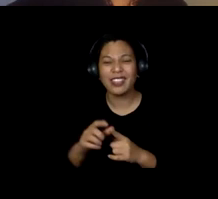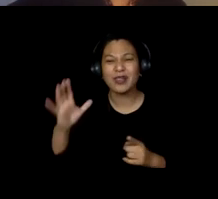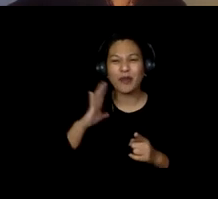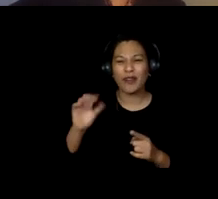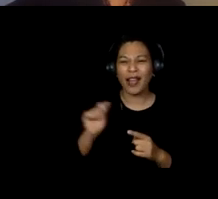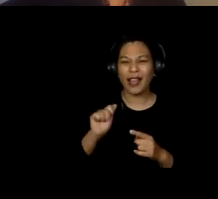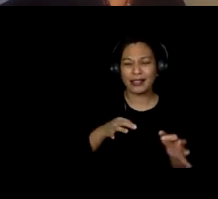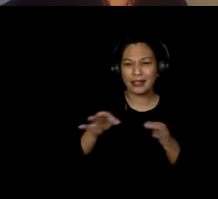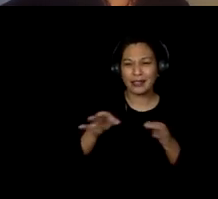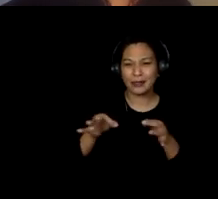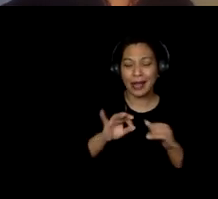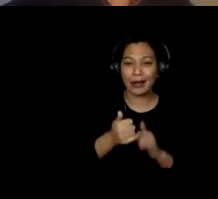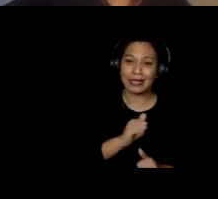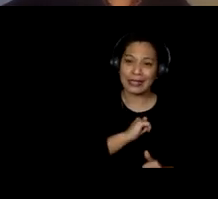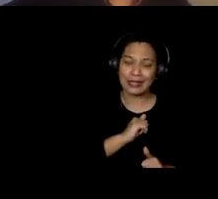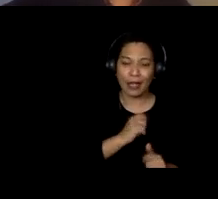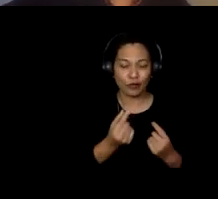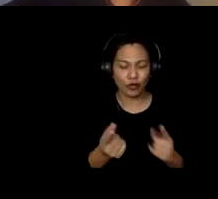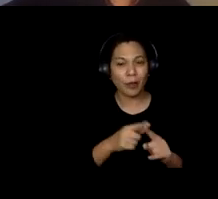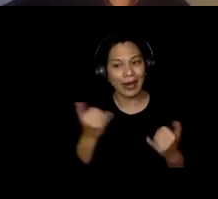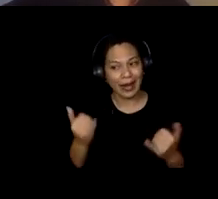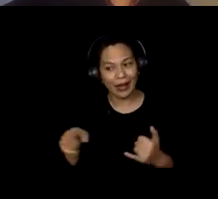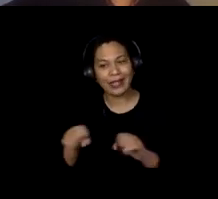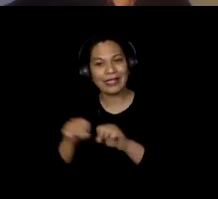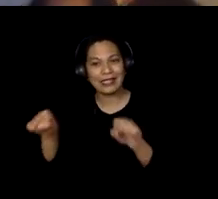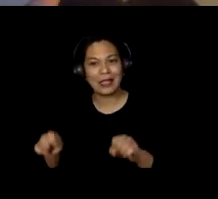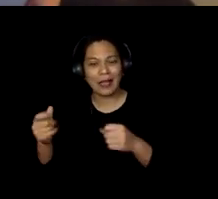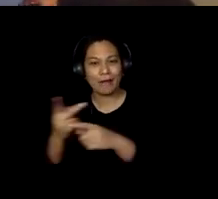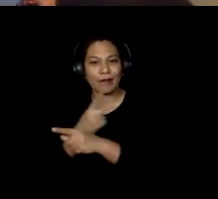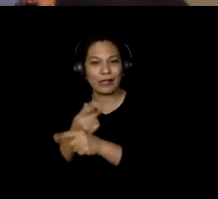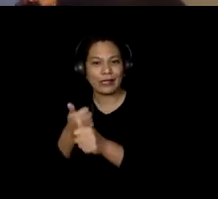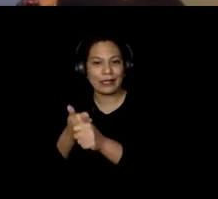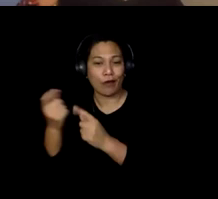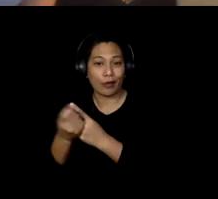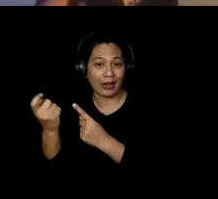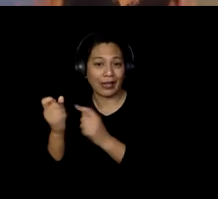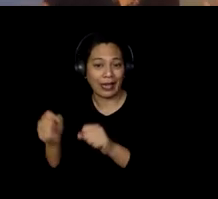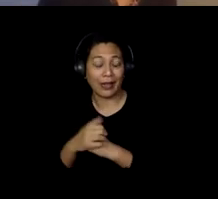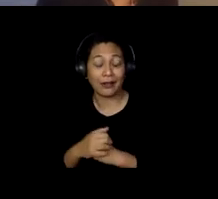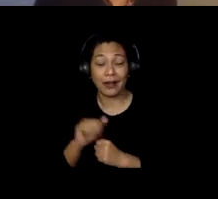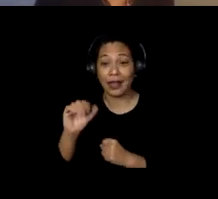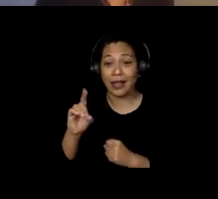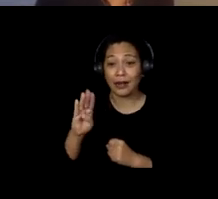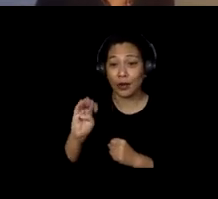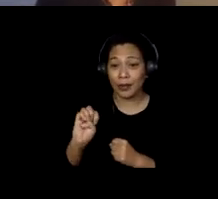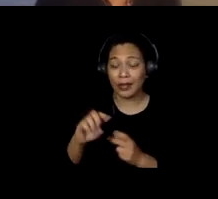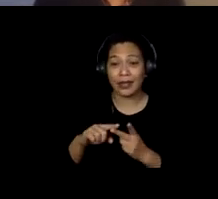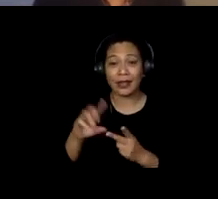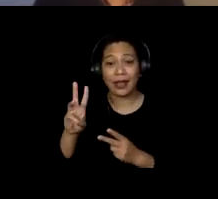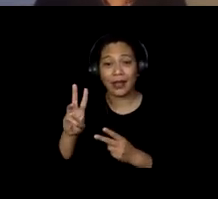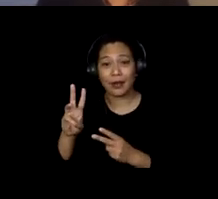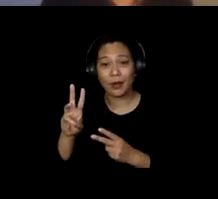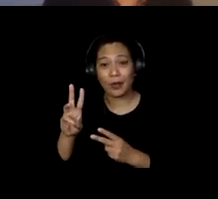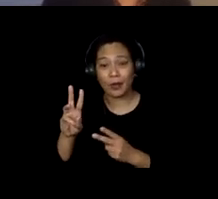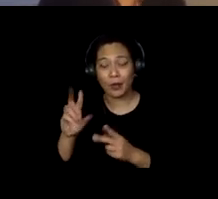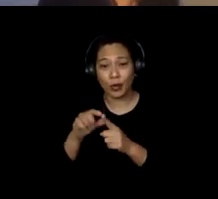the content management system itself would do it. Now, both Adobe and WordPress have already setups to do this, but